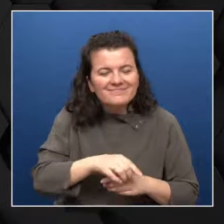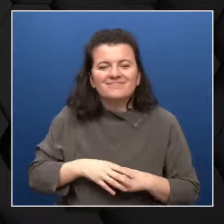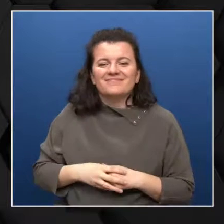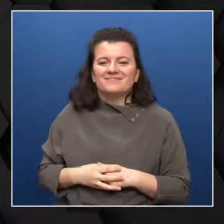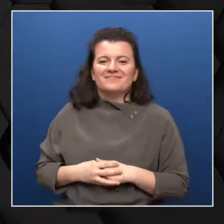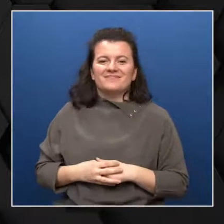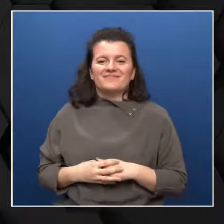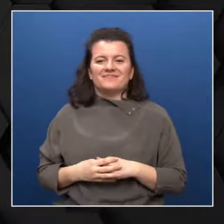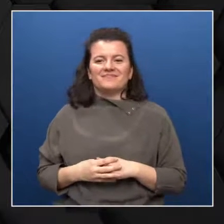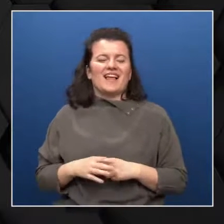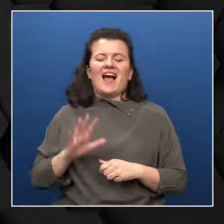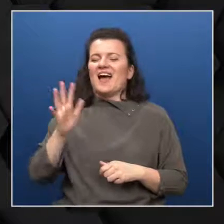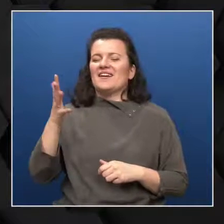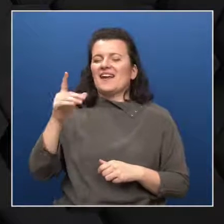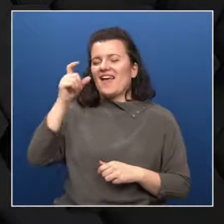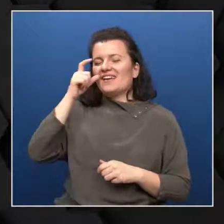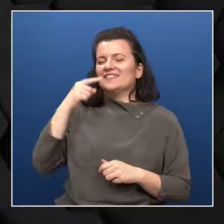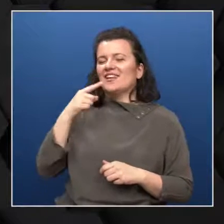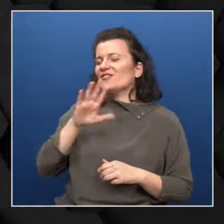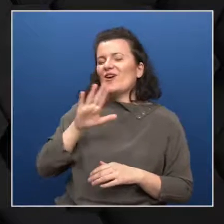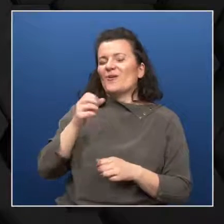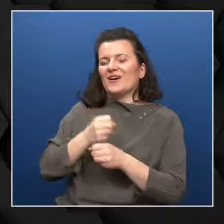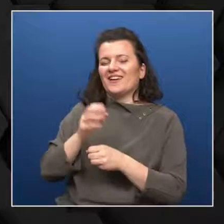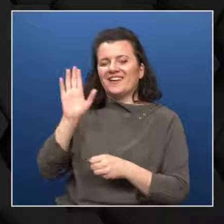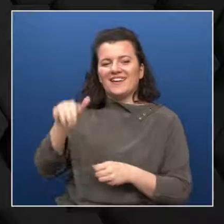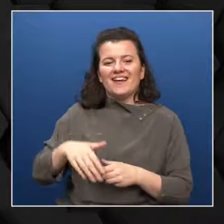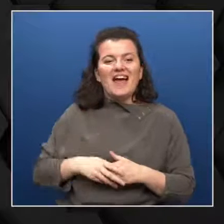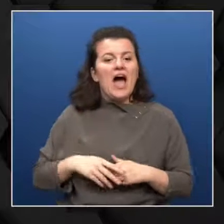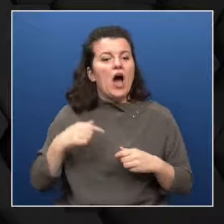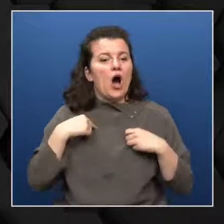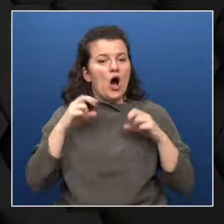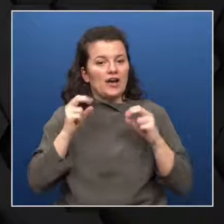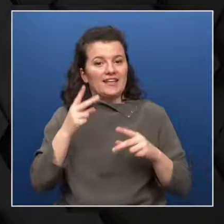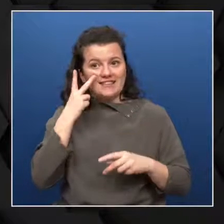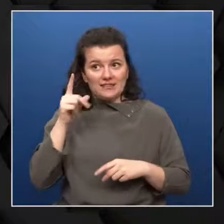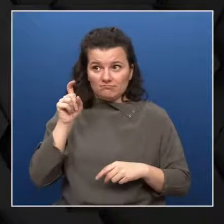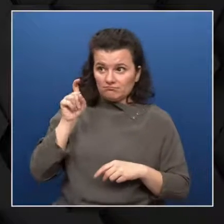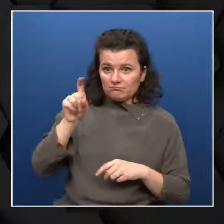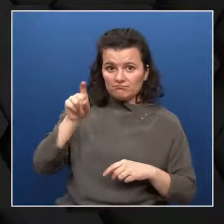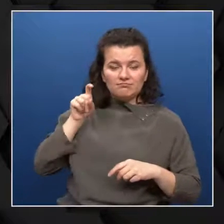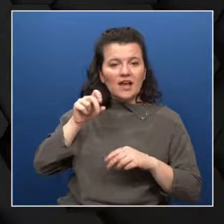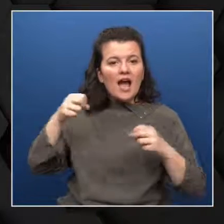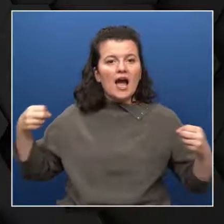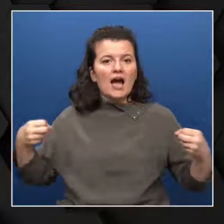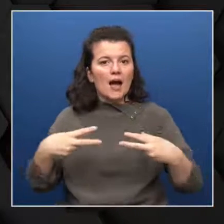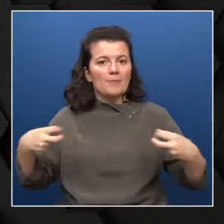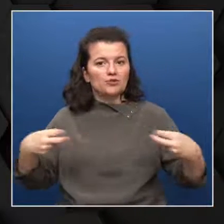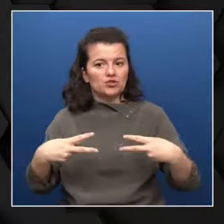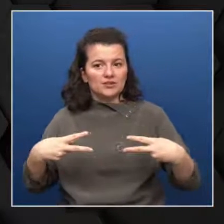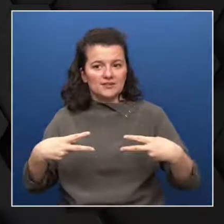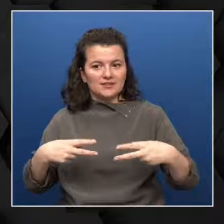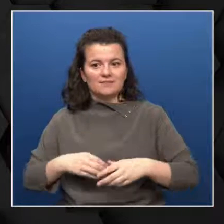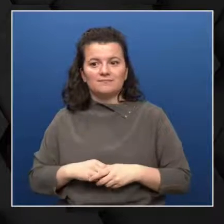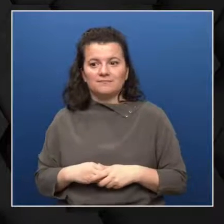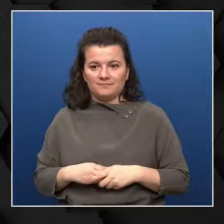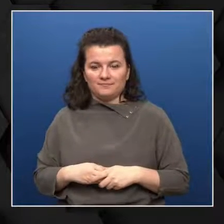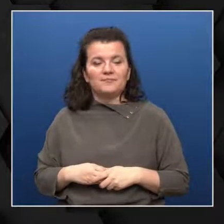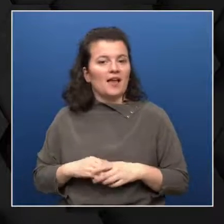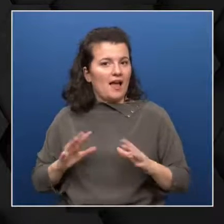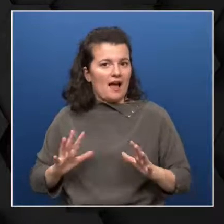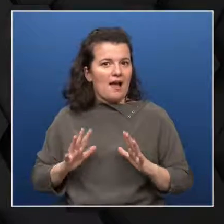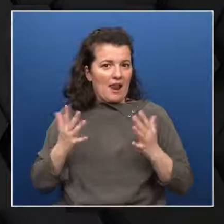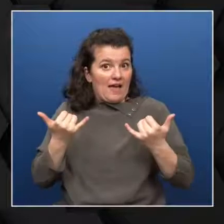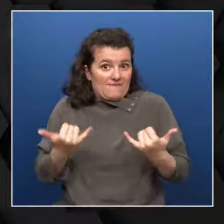So here we can test. We can enable live captions. So now we say, oh yes, add some live captions to